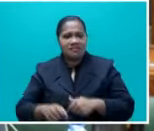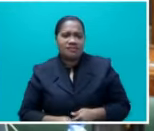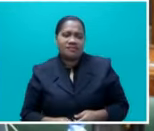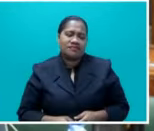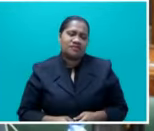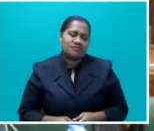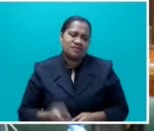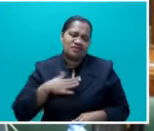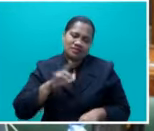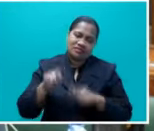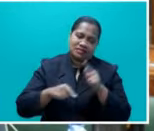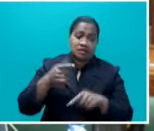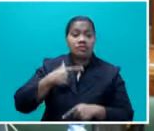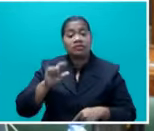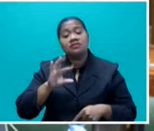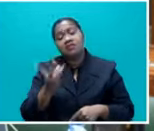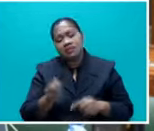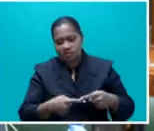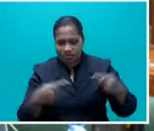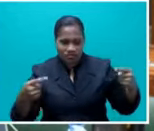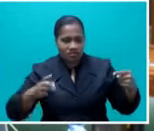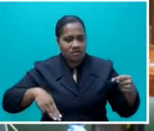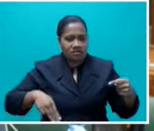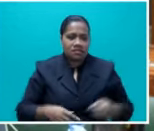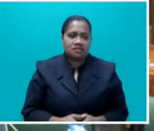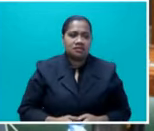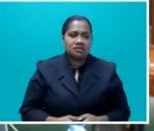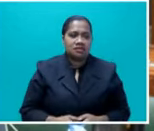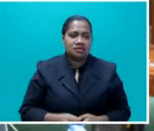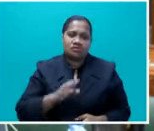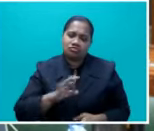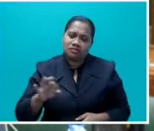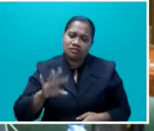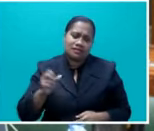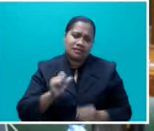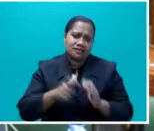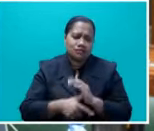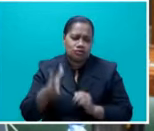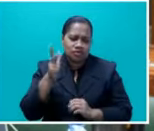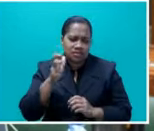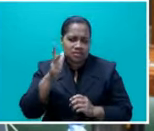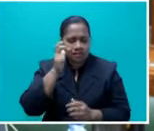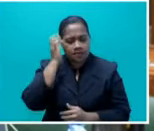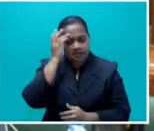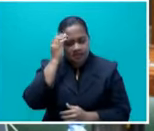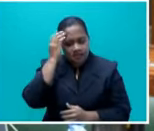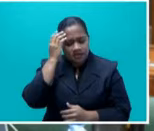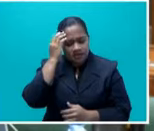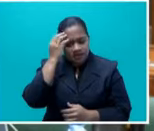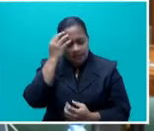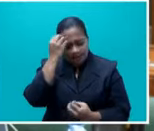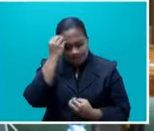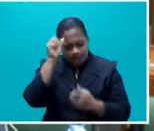opposing, because they are opposition members, rather than taking time to listen, digest, and analyze the general